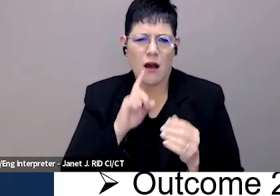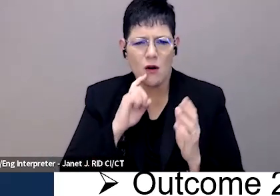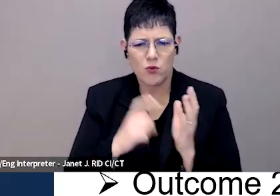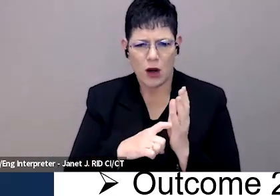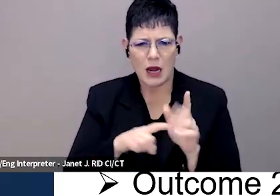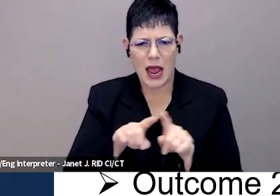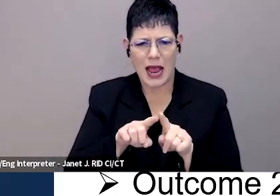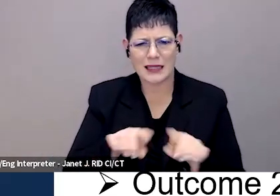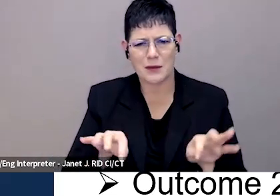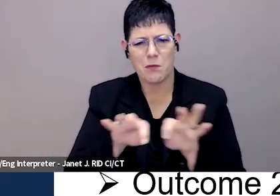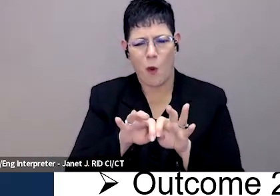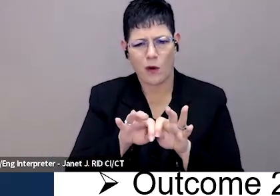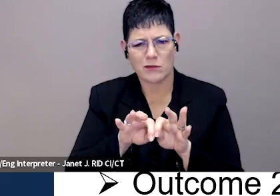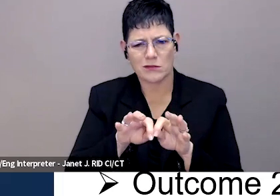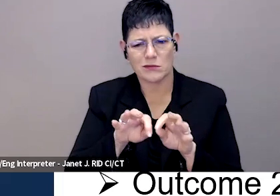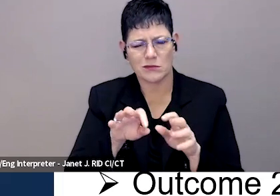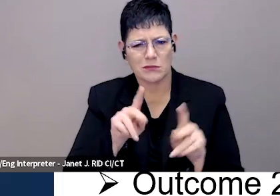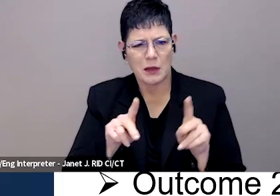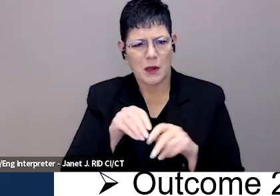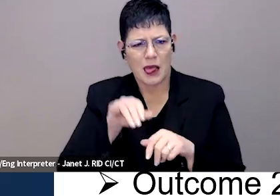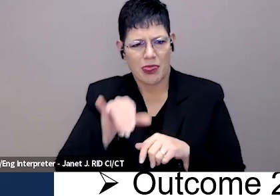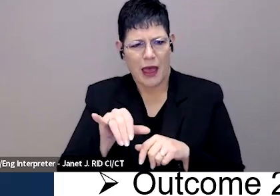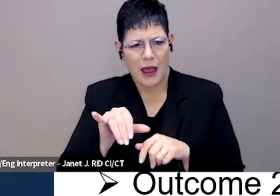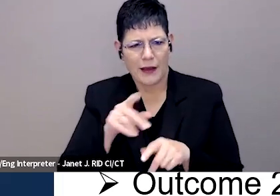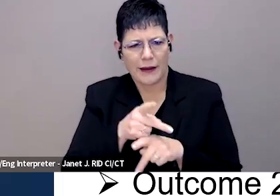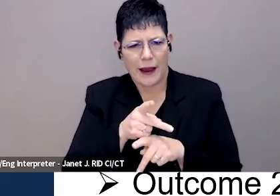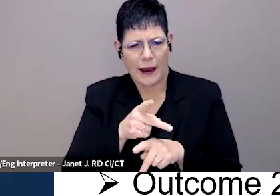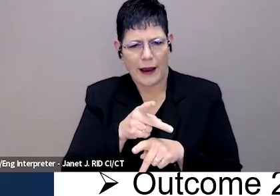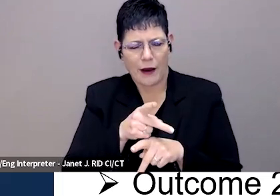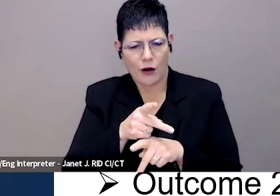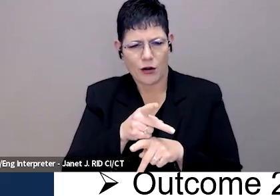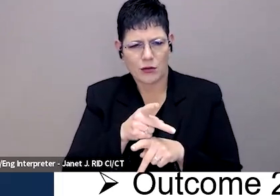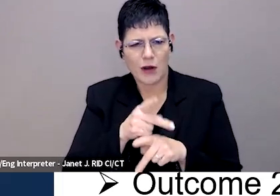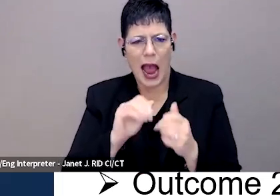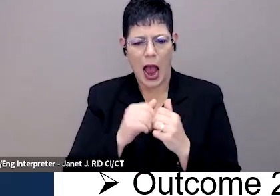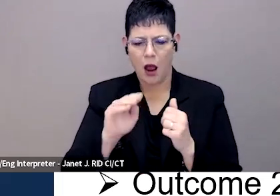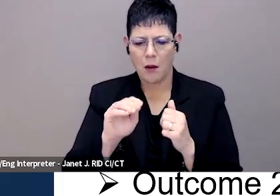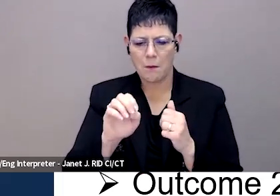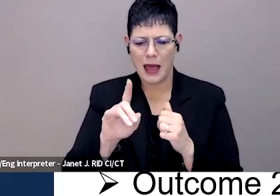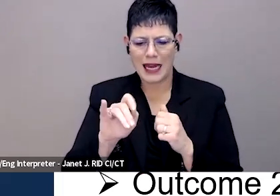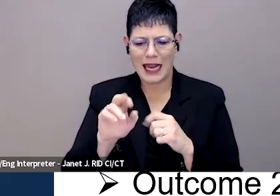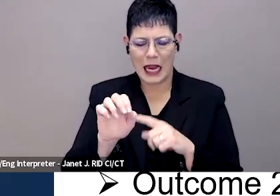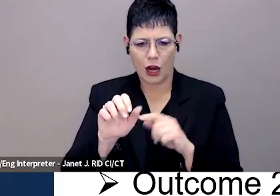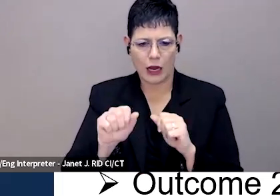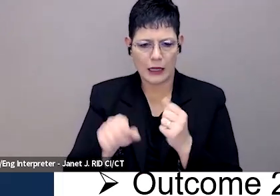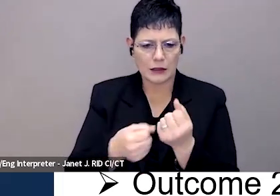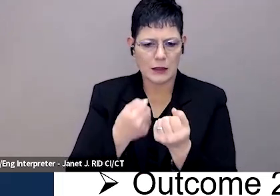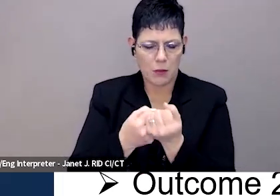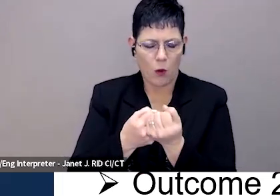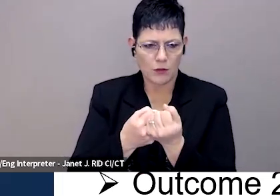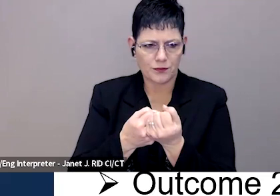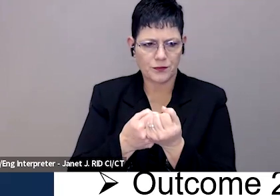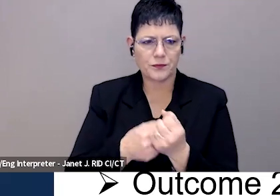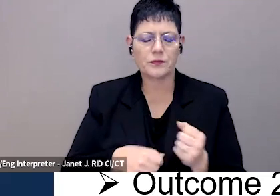supporting, and important steps that in particular that Medicare can take to do this. There are over 59 million people